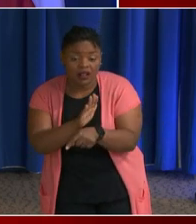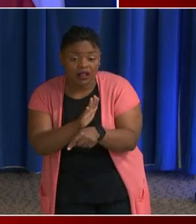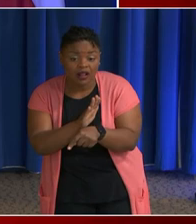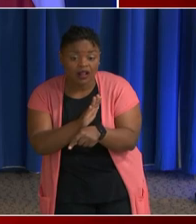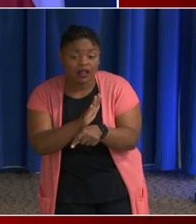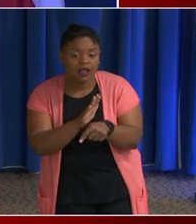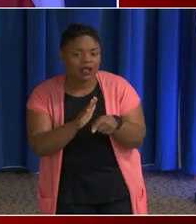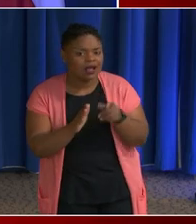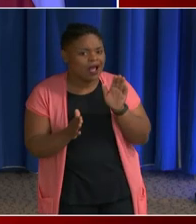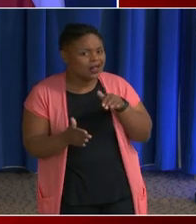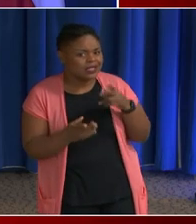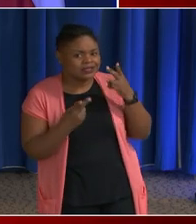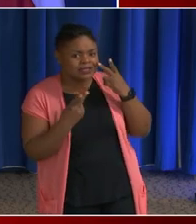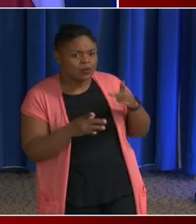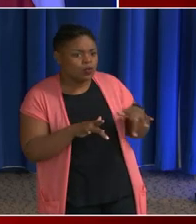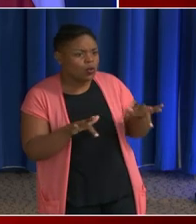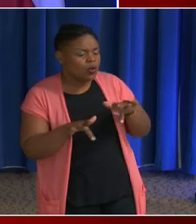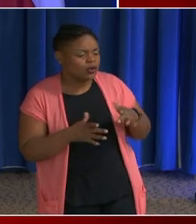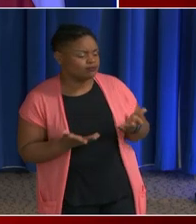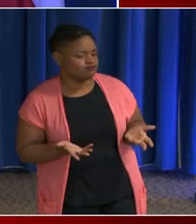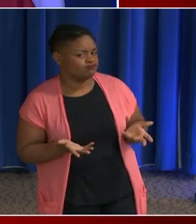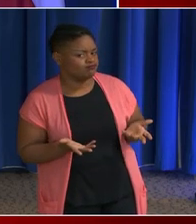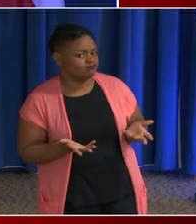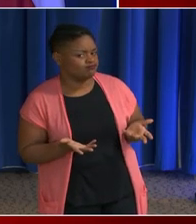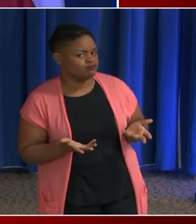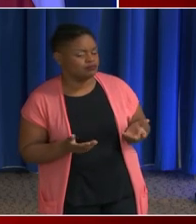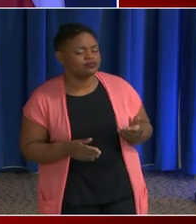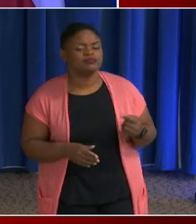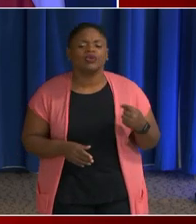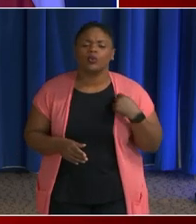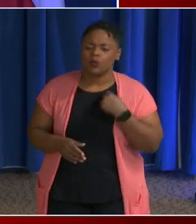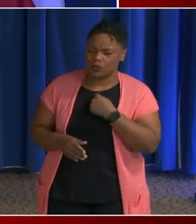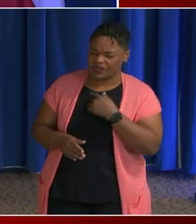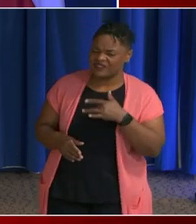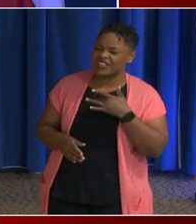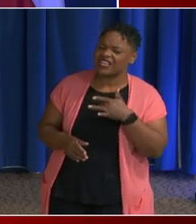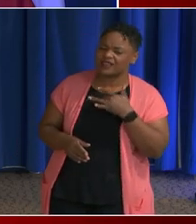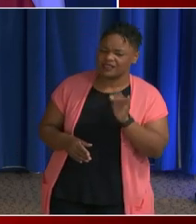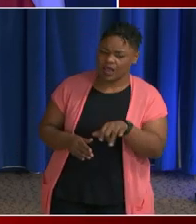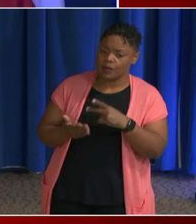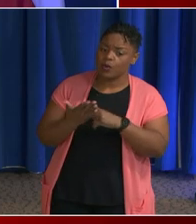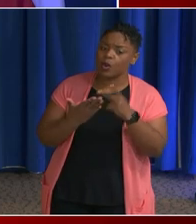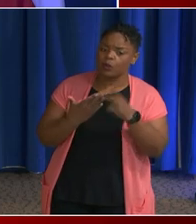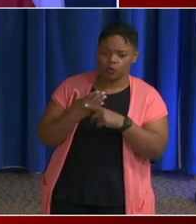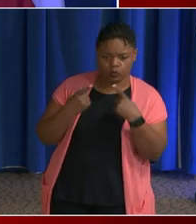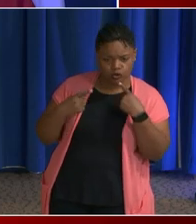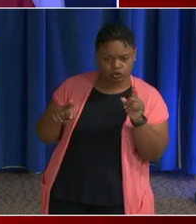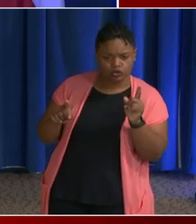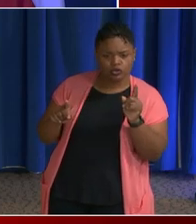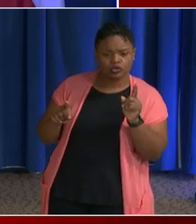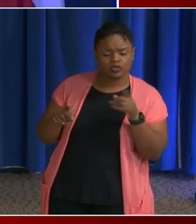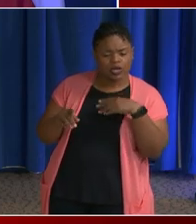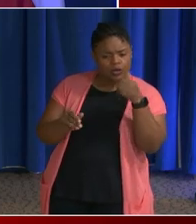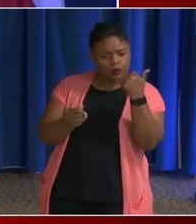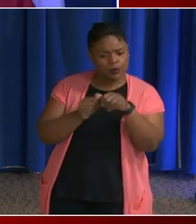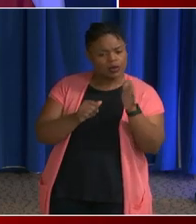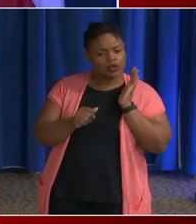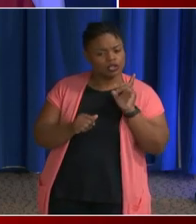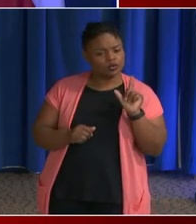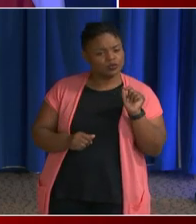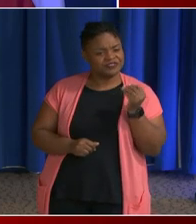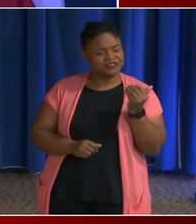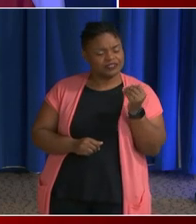the body-worn camera program works. I think you recognize, I guess it's 2015 now,